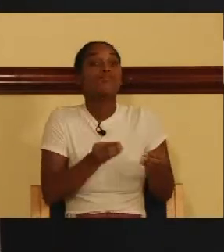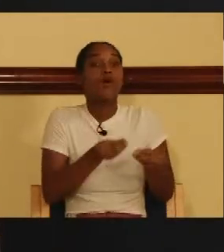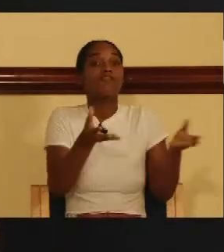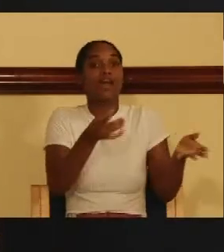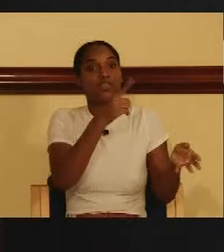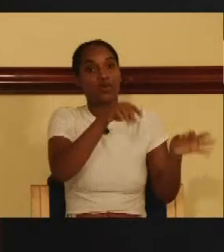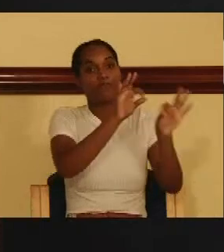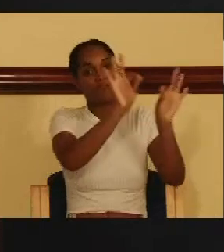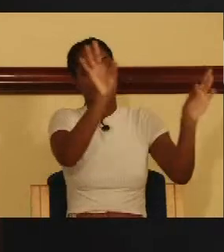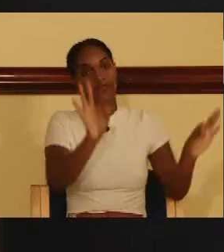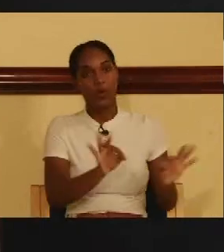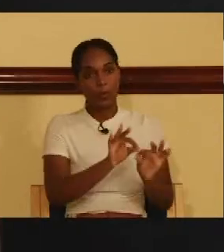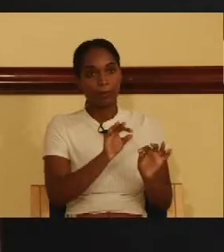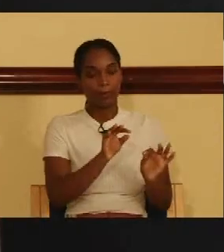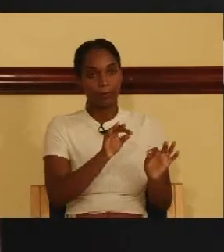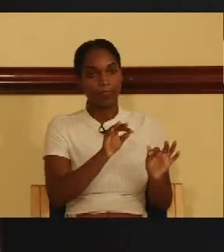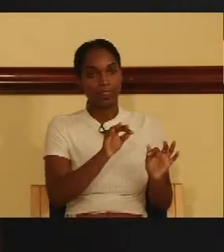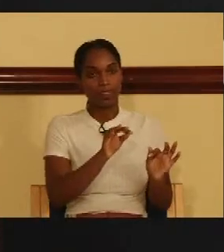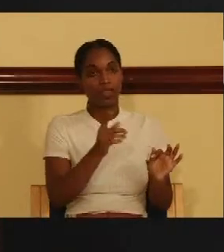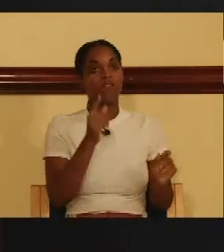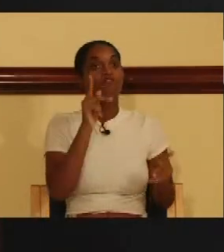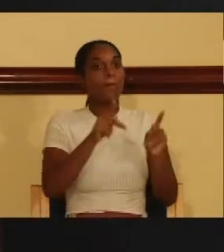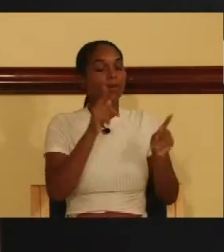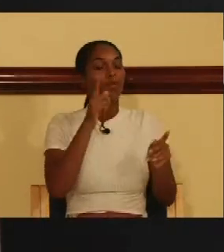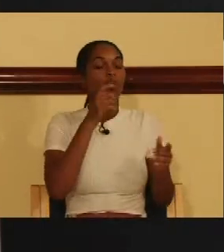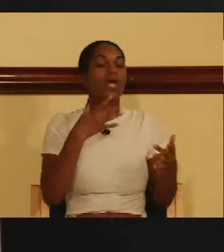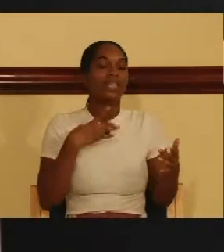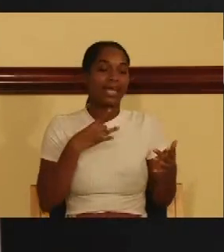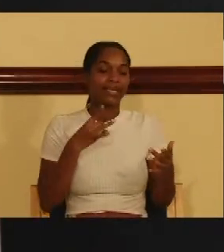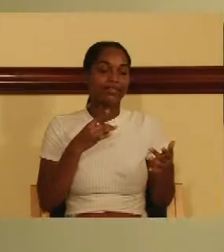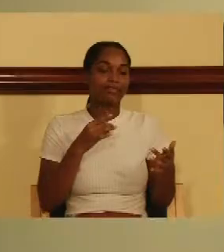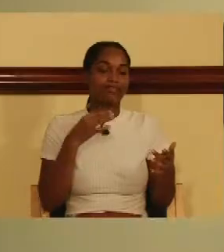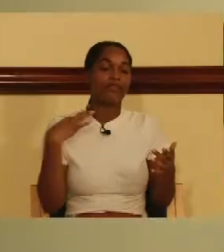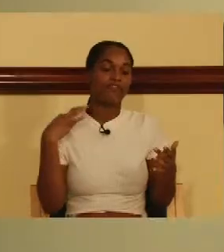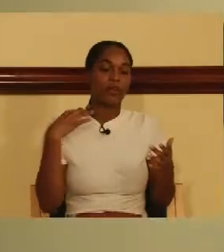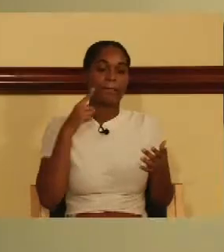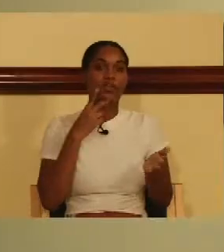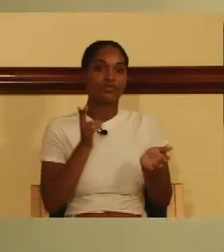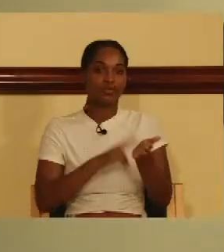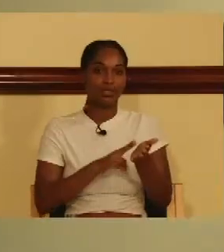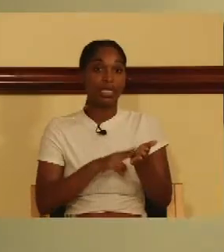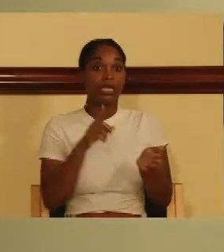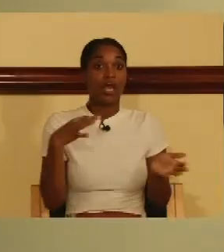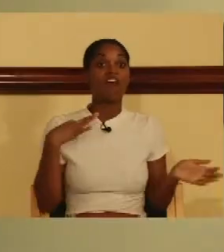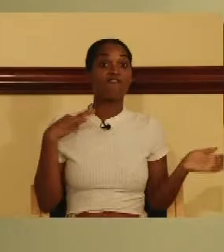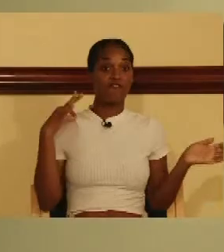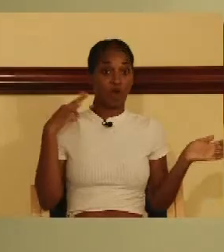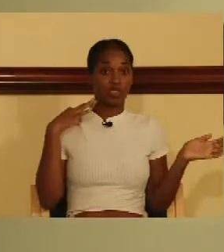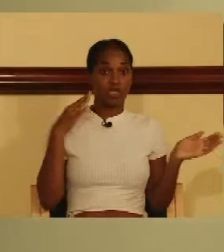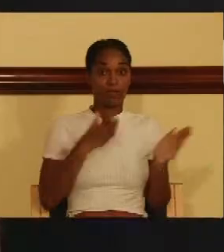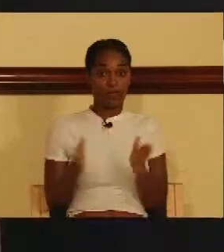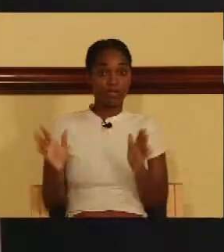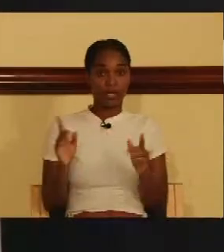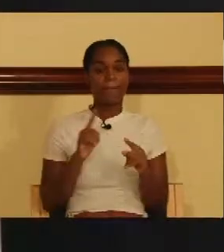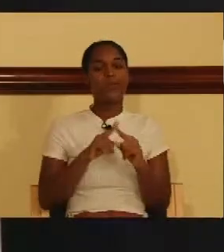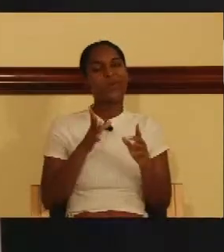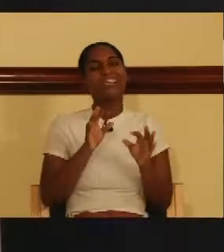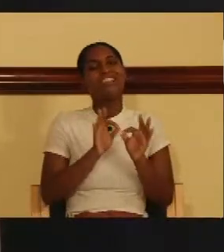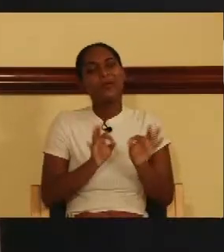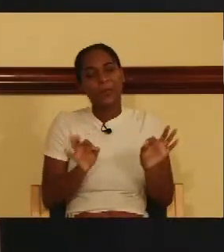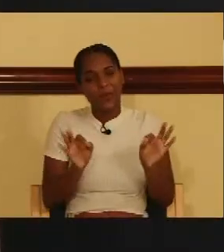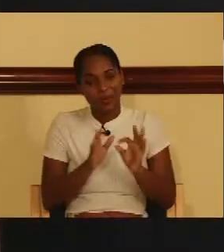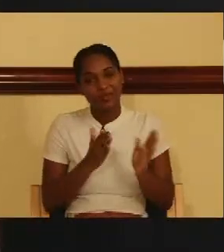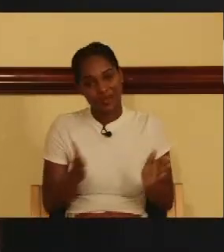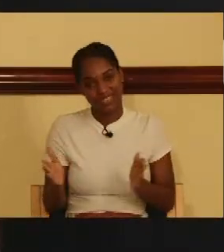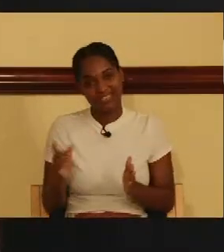to those persons who would like to be registered. All right. So it's a voluntary process, but it is an important process,